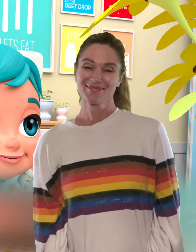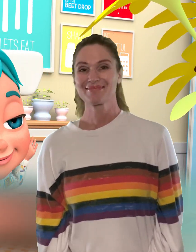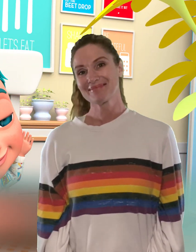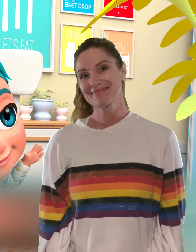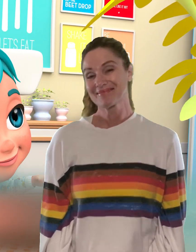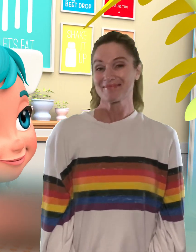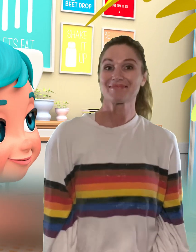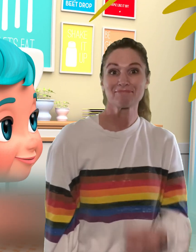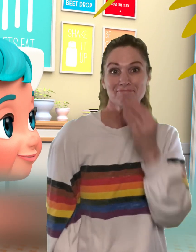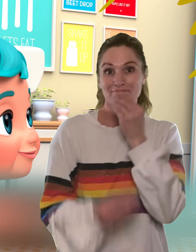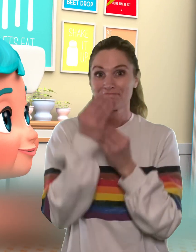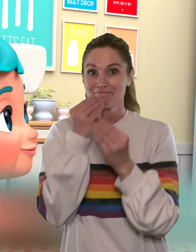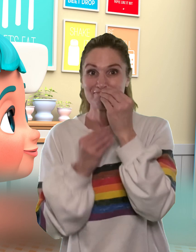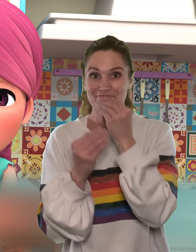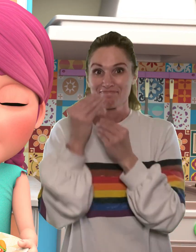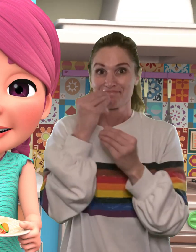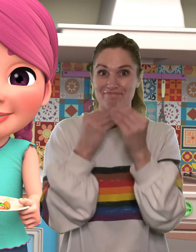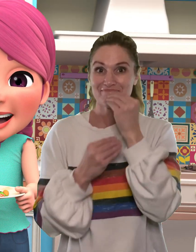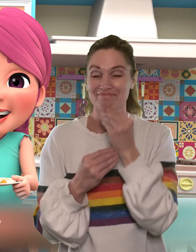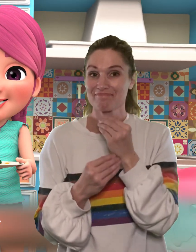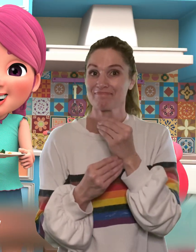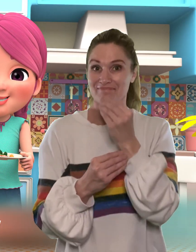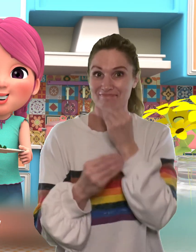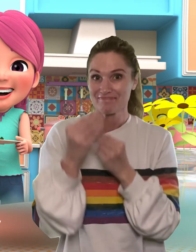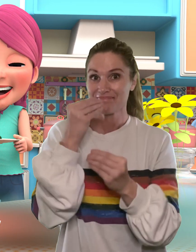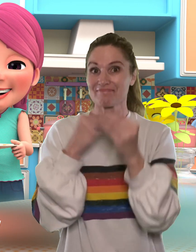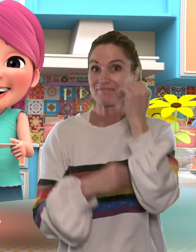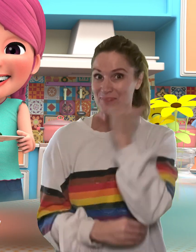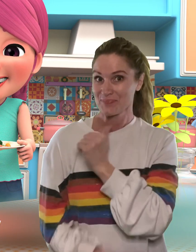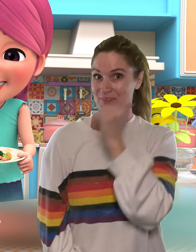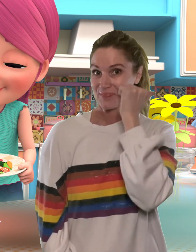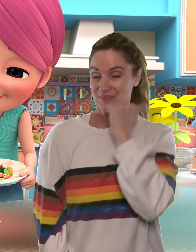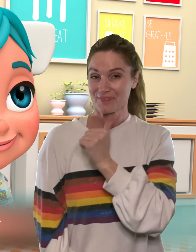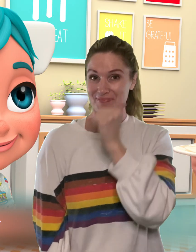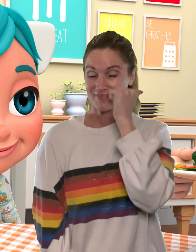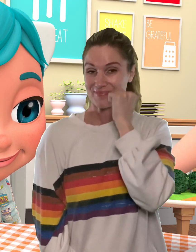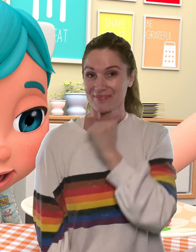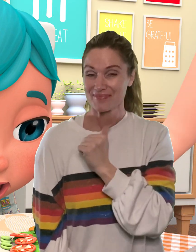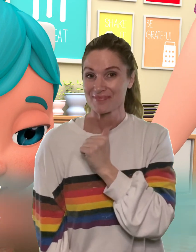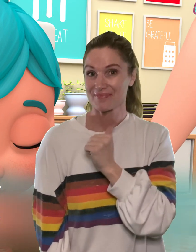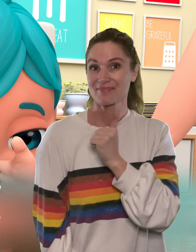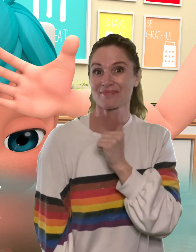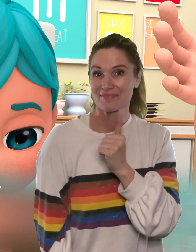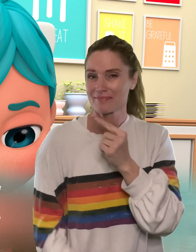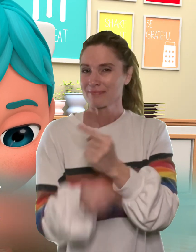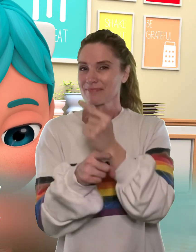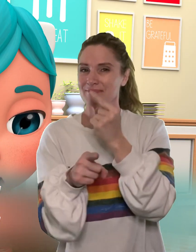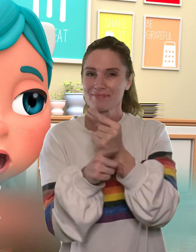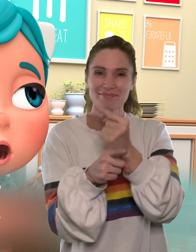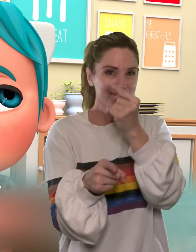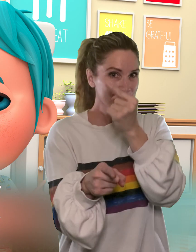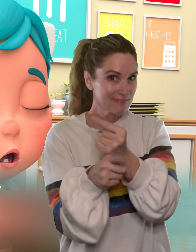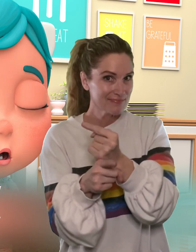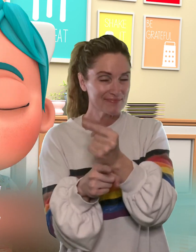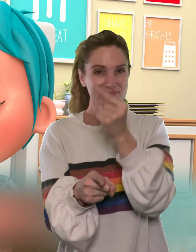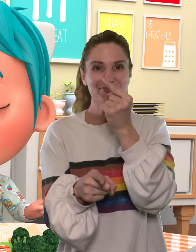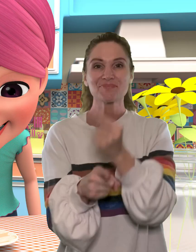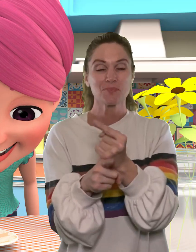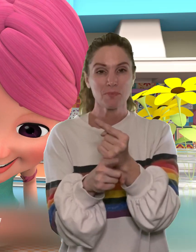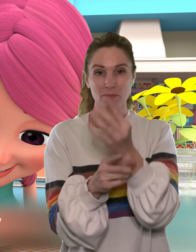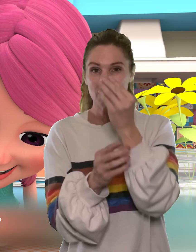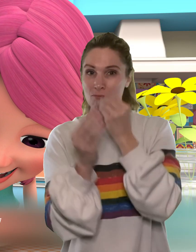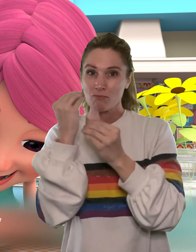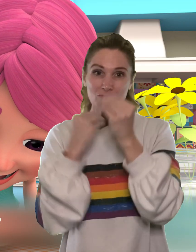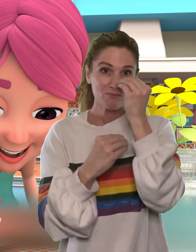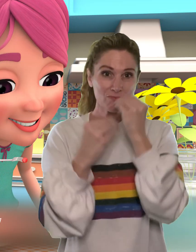Eat, eat, eat your food. Eat it every day Properly, properly, properly, properly